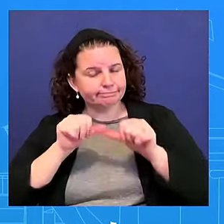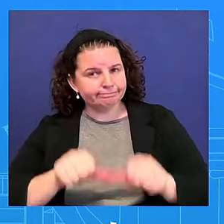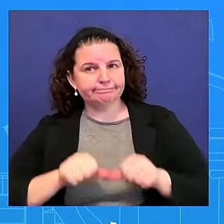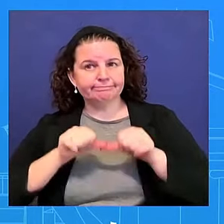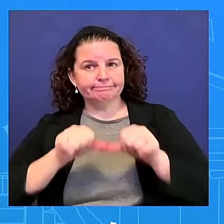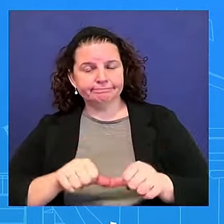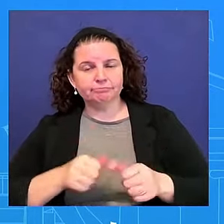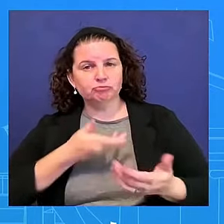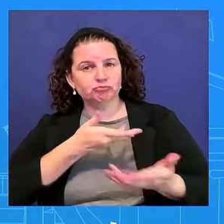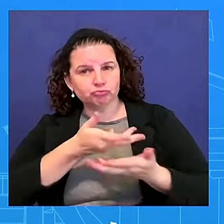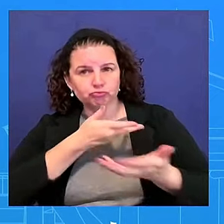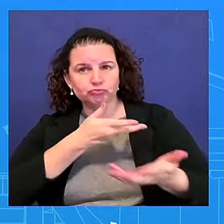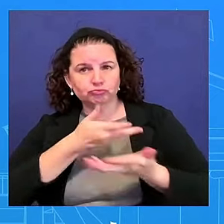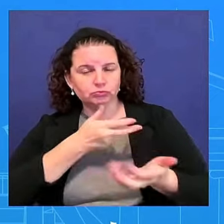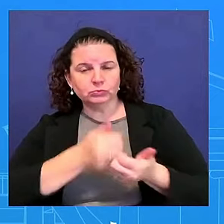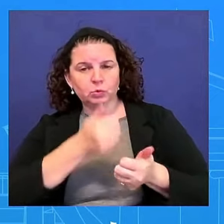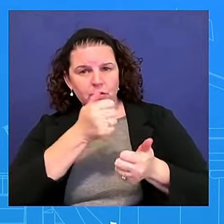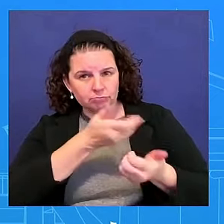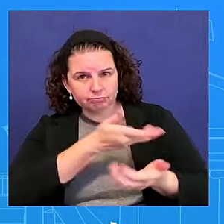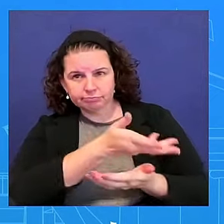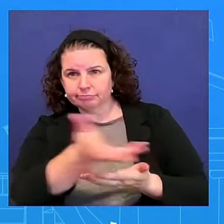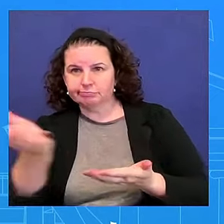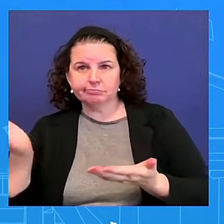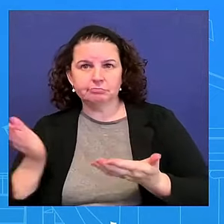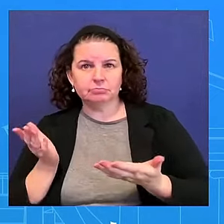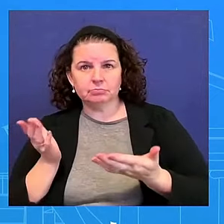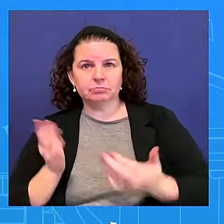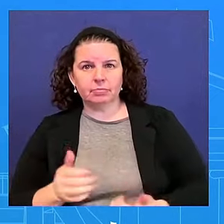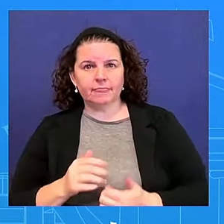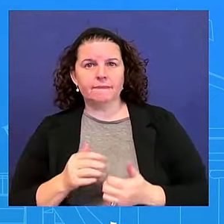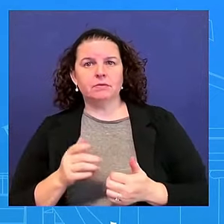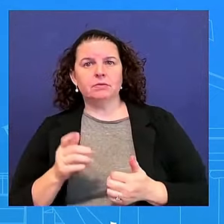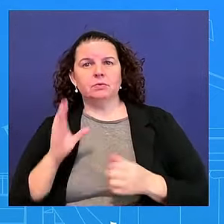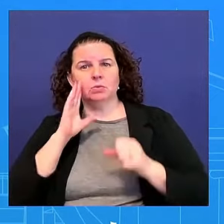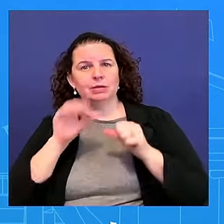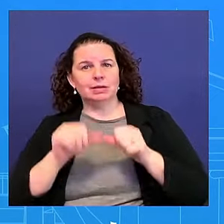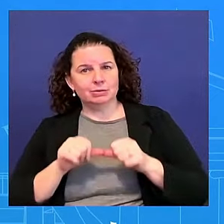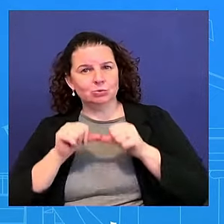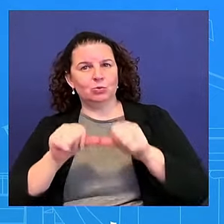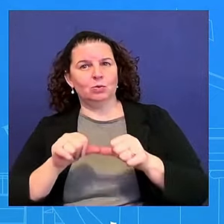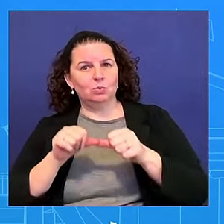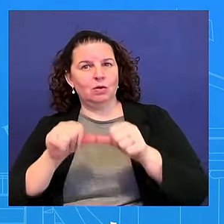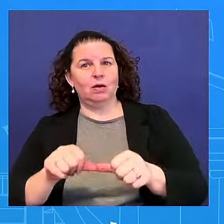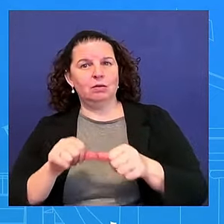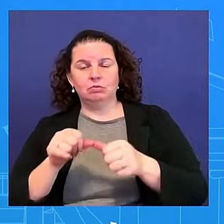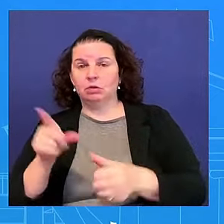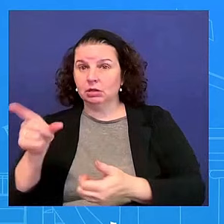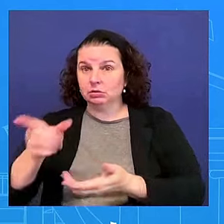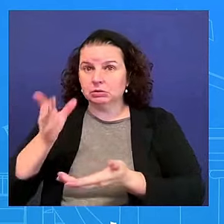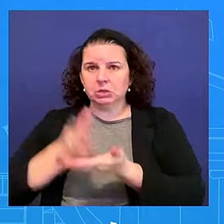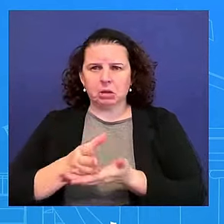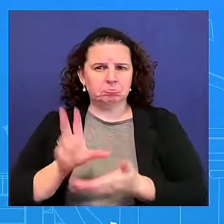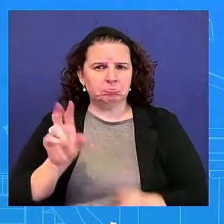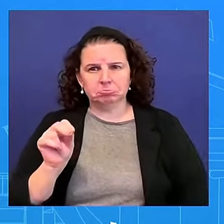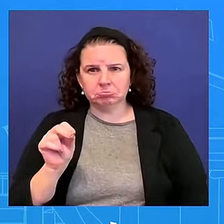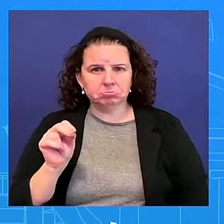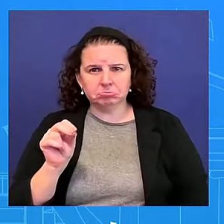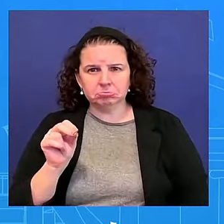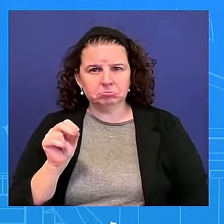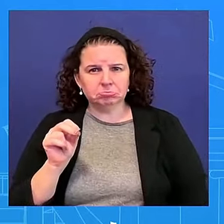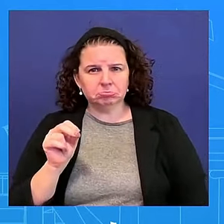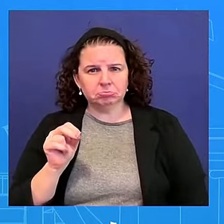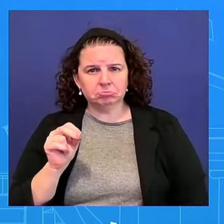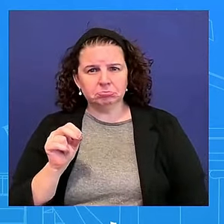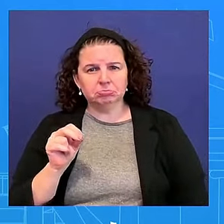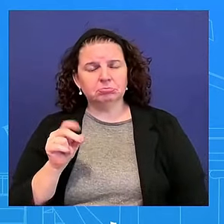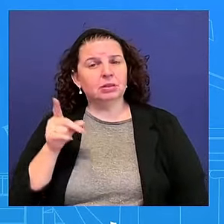that as he has. That's not going to stop. Obviously, the campaign is doing their work. We're doing continuing our